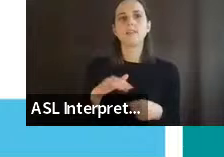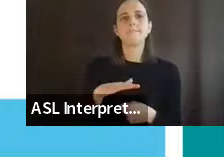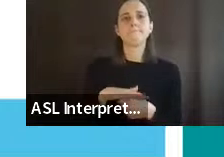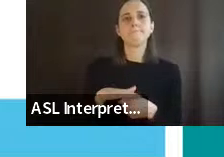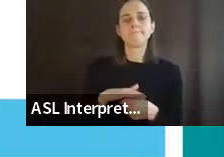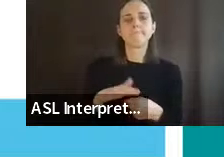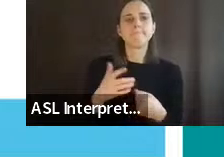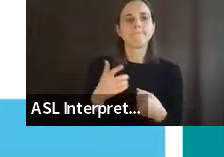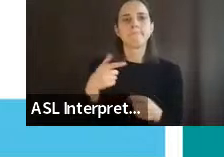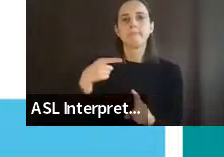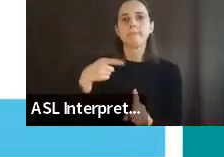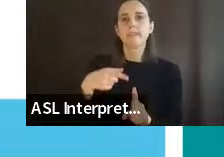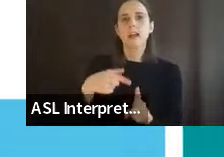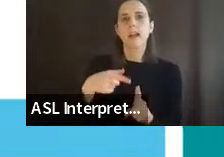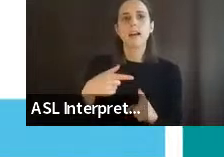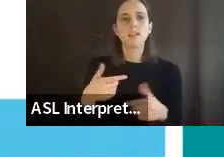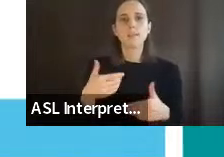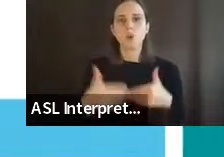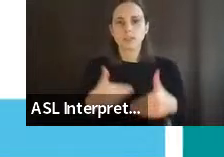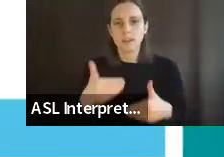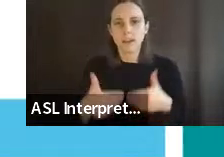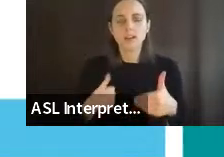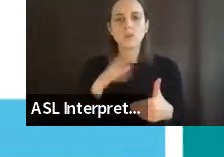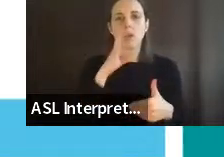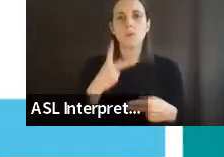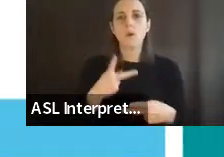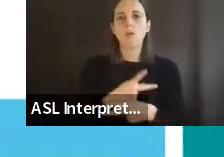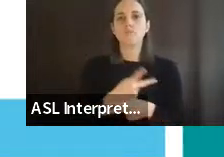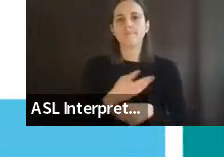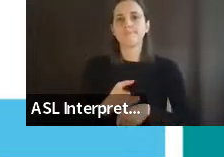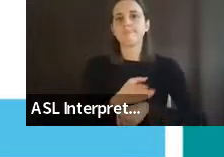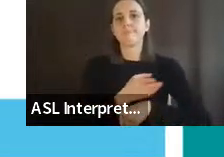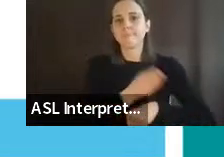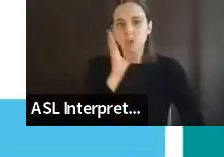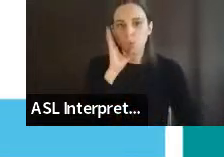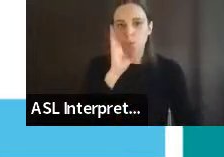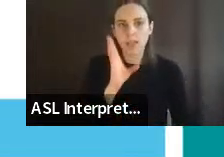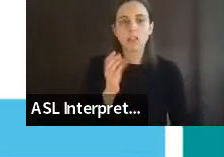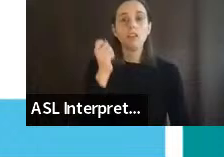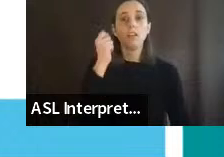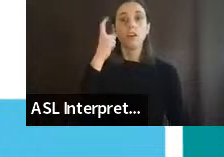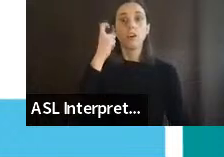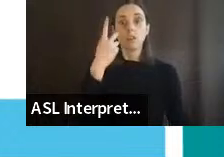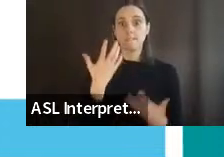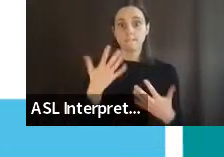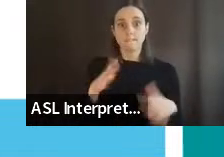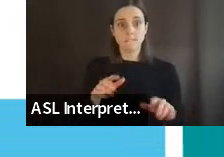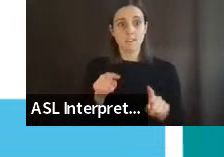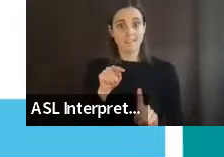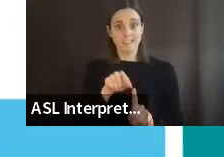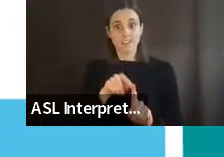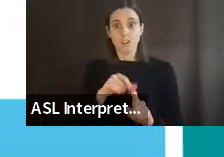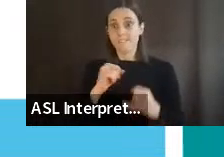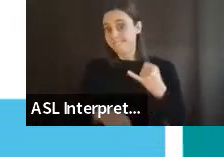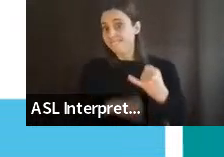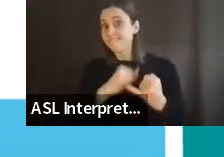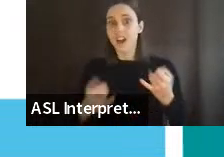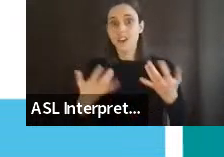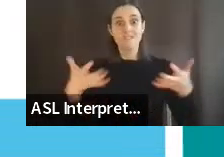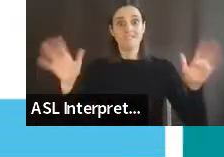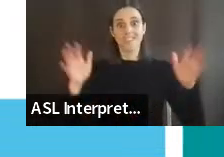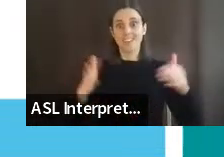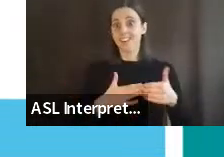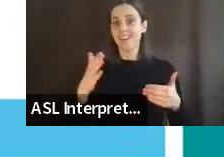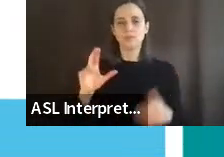process. And this is not a final approval. So there will be plenty of opportunities